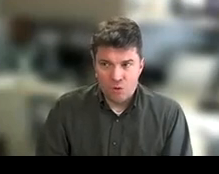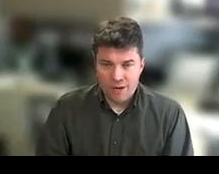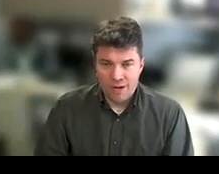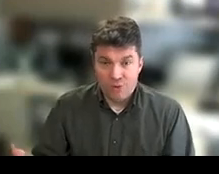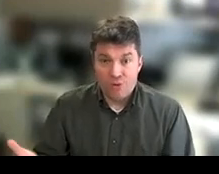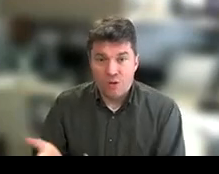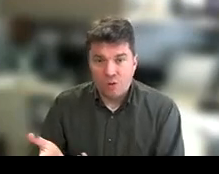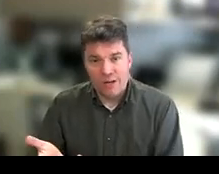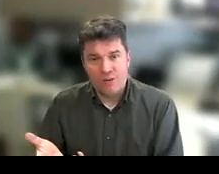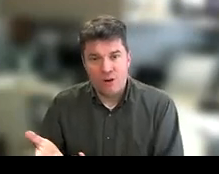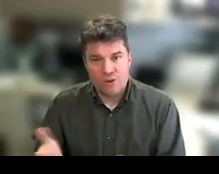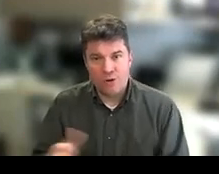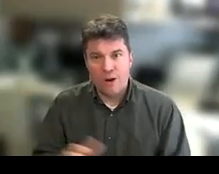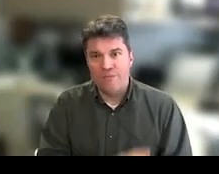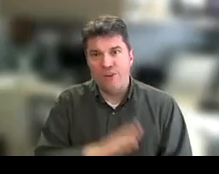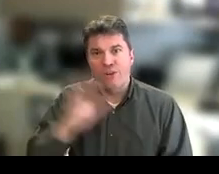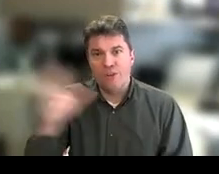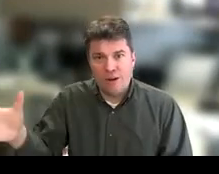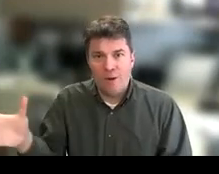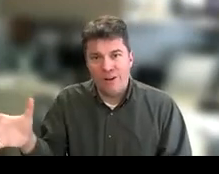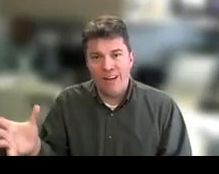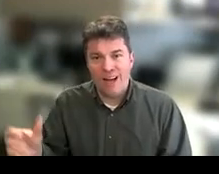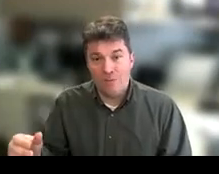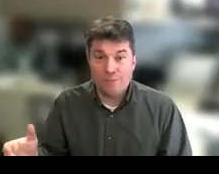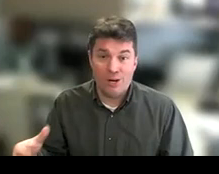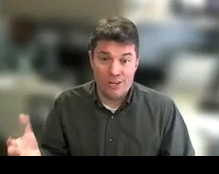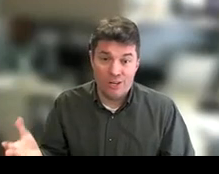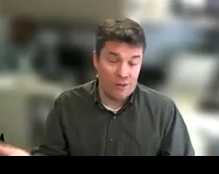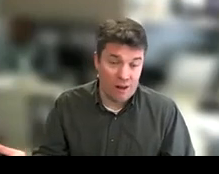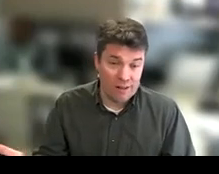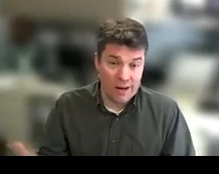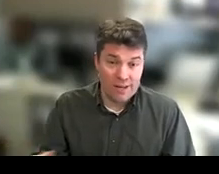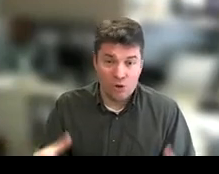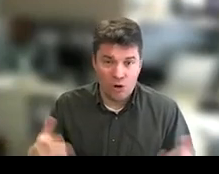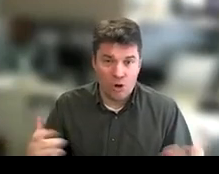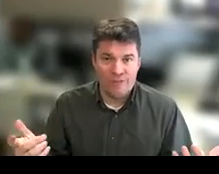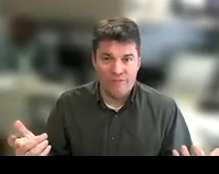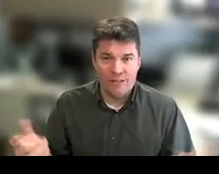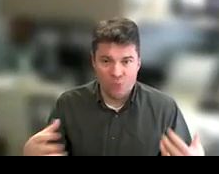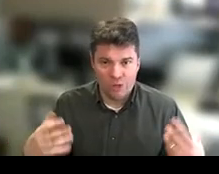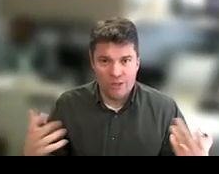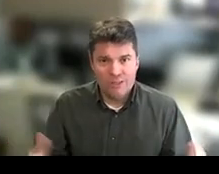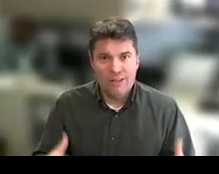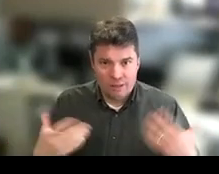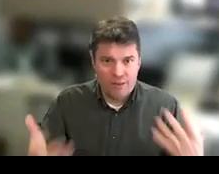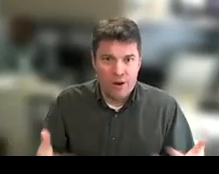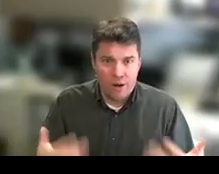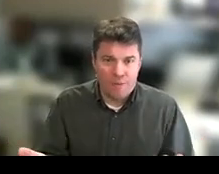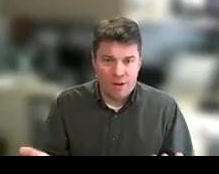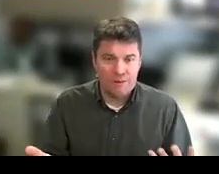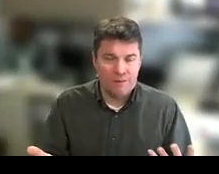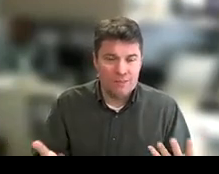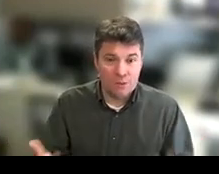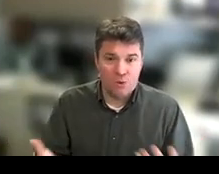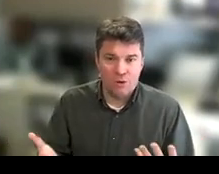Many of them will be introduced to a deaf culture and prefer to be a part of that, especially during the holidays or large events where it's a